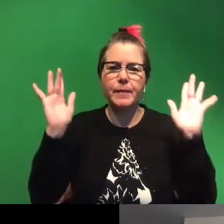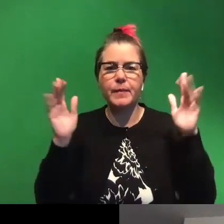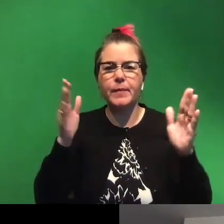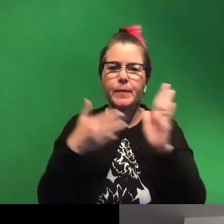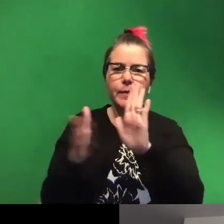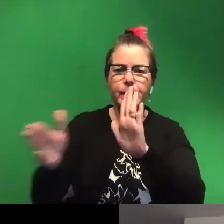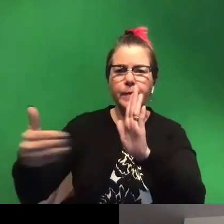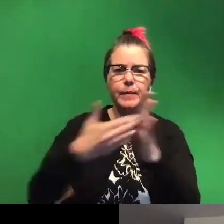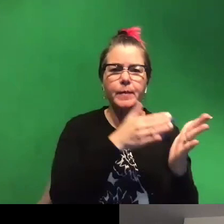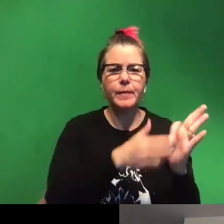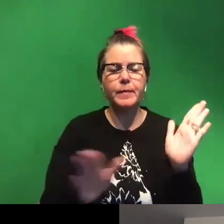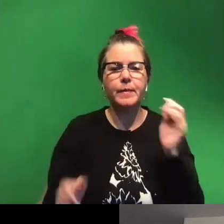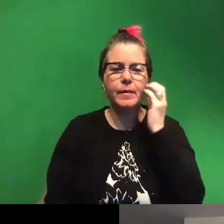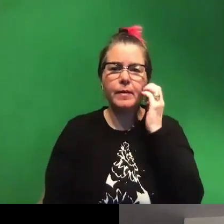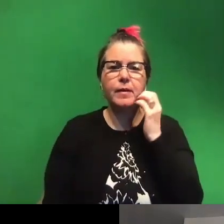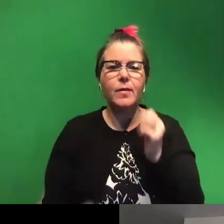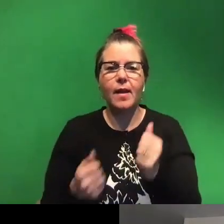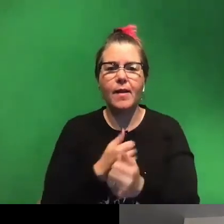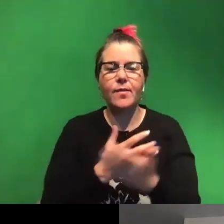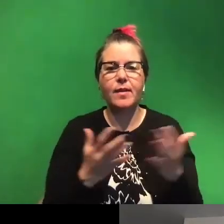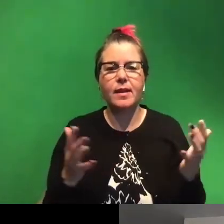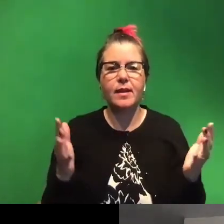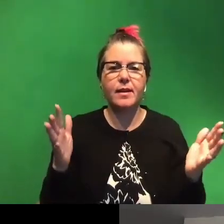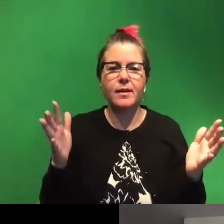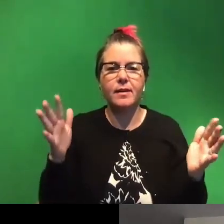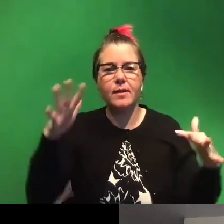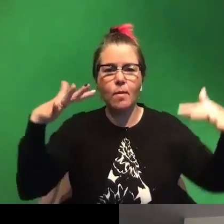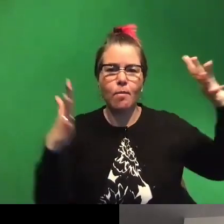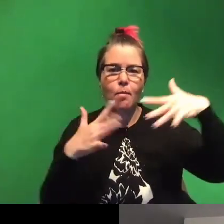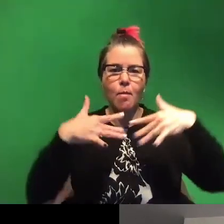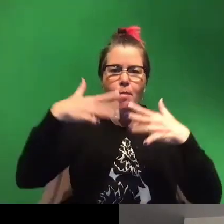and everything is wobbly and